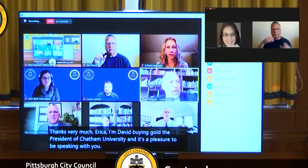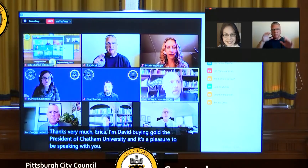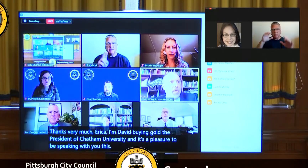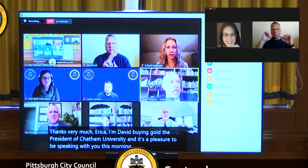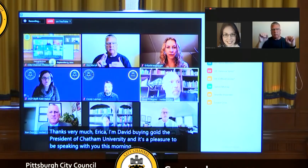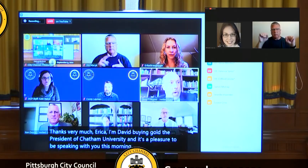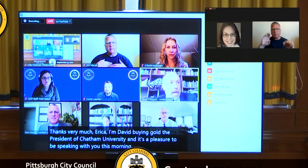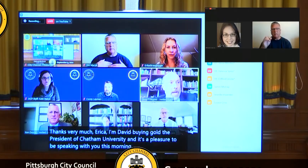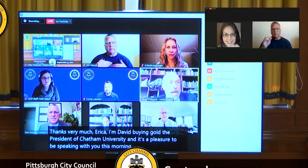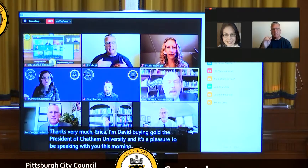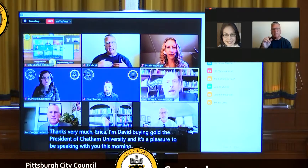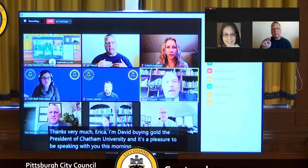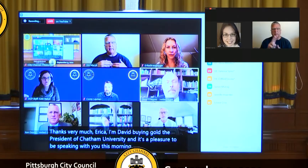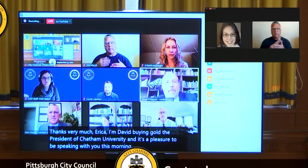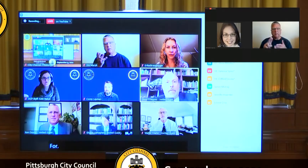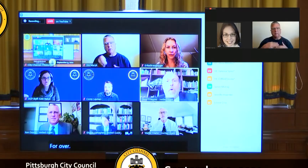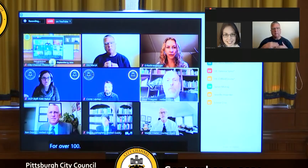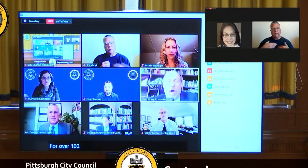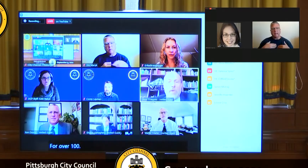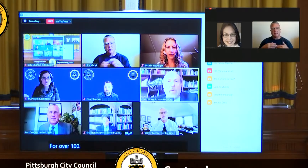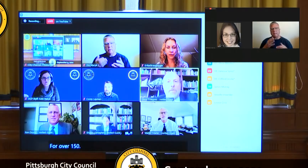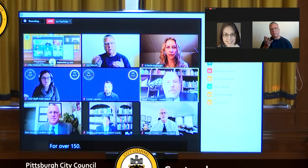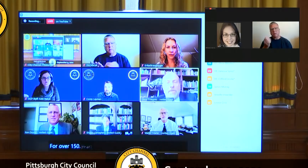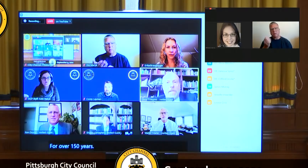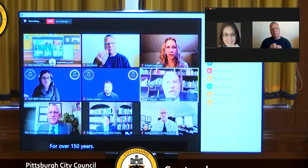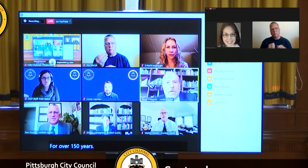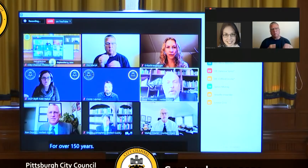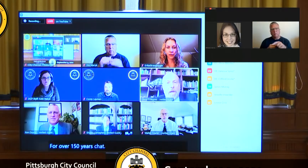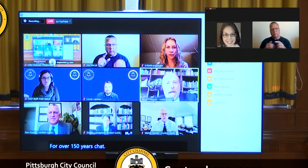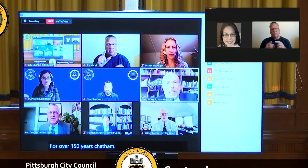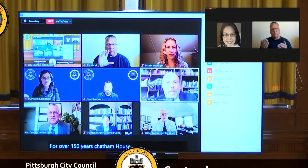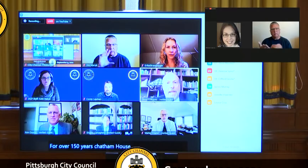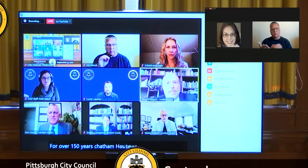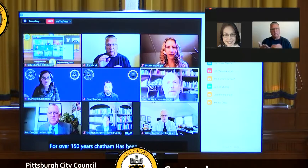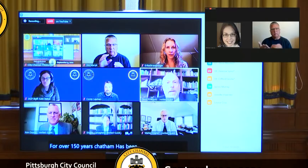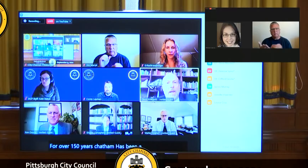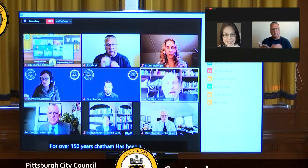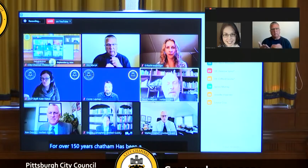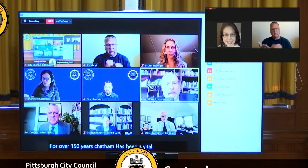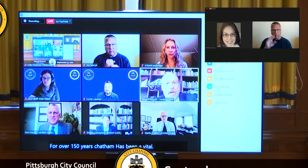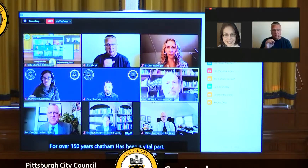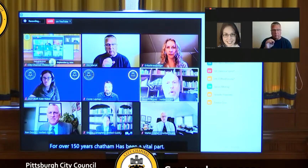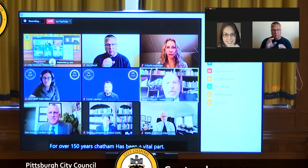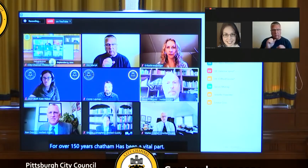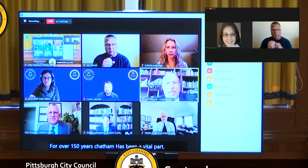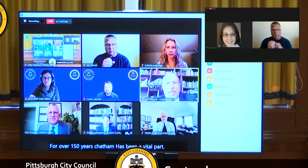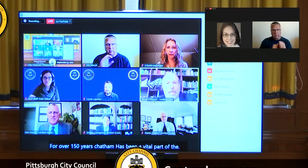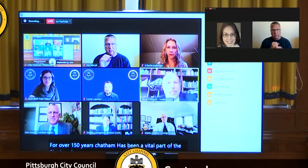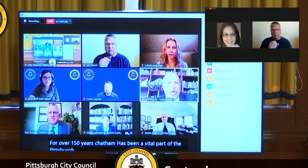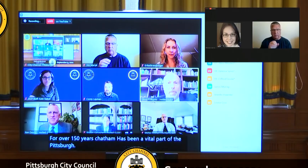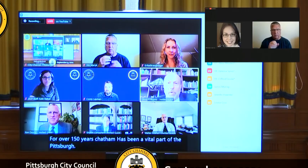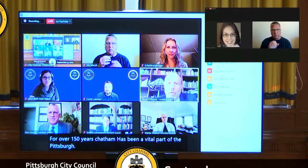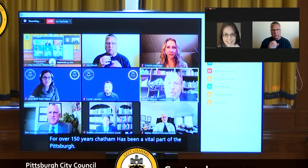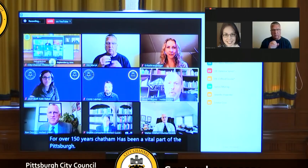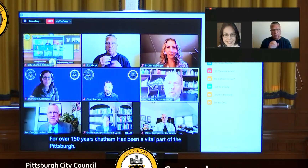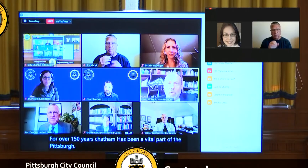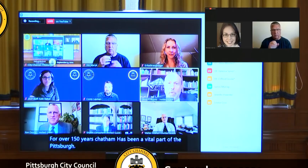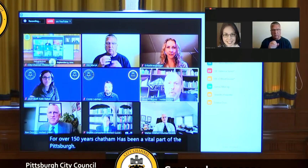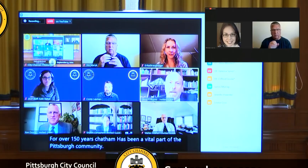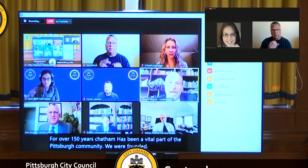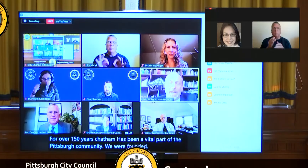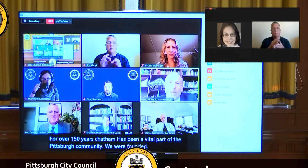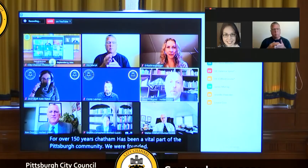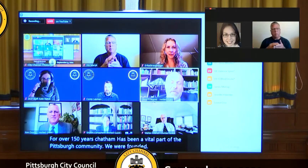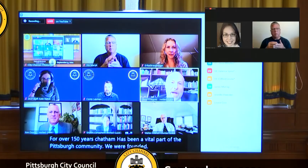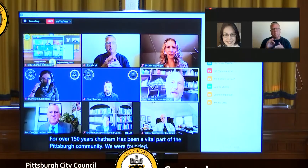morning. For over 150 years, Chatham has been a vital part of the Pittsburgh community. We were founded back